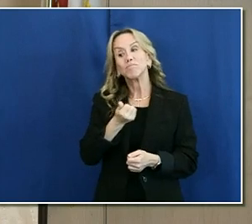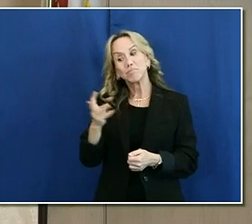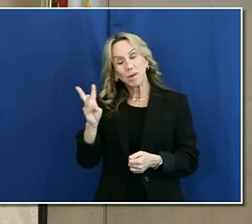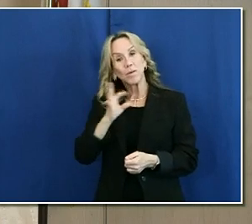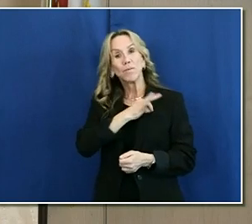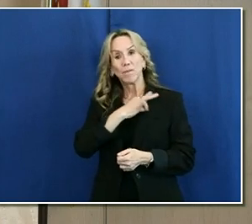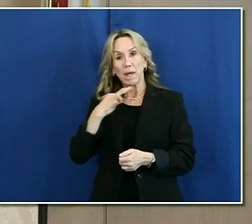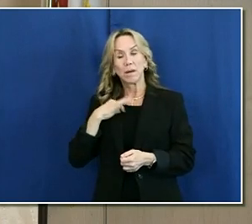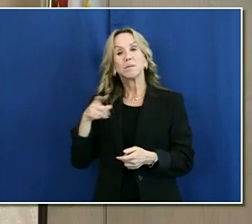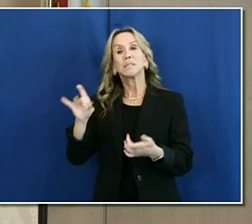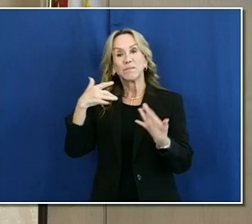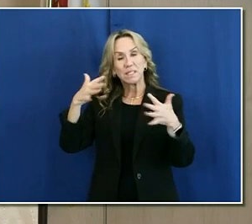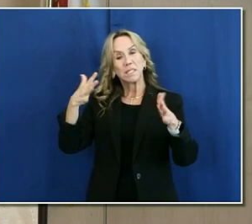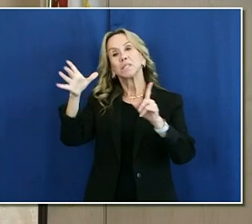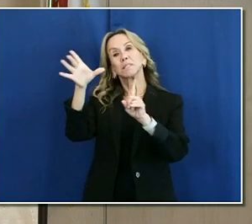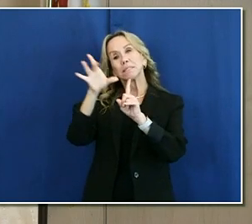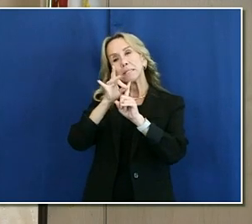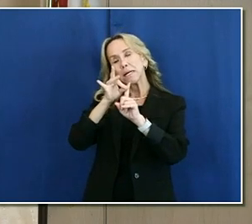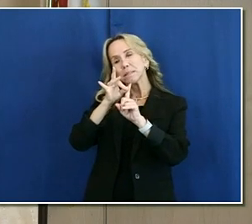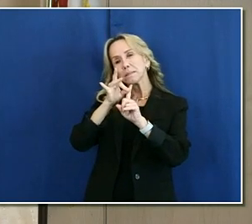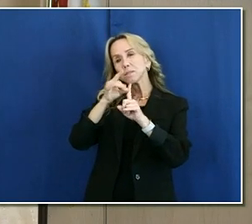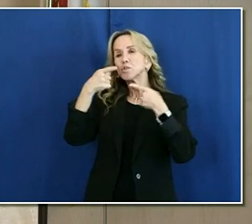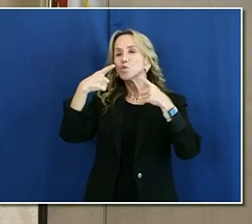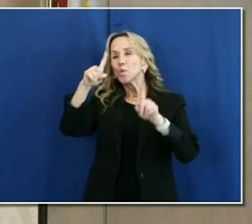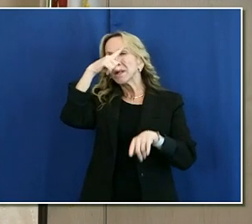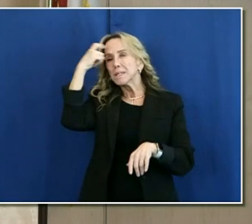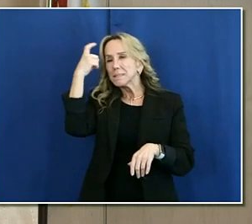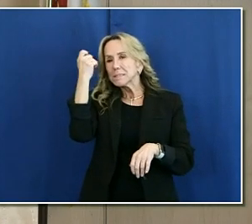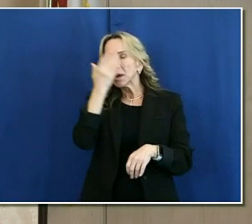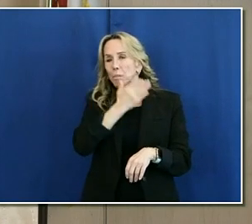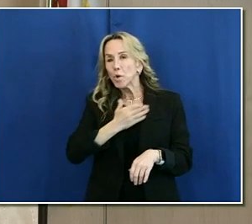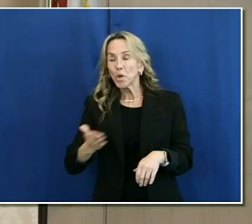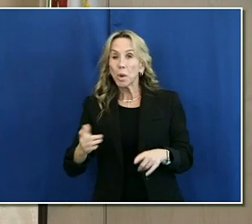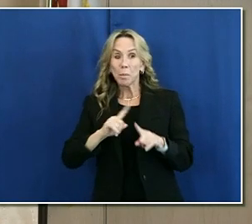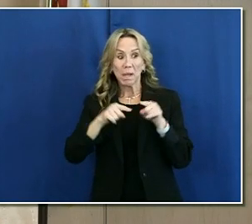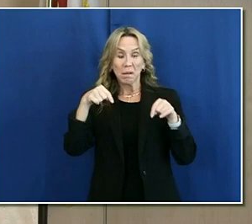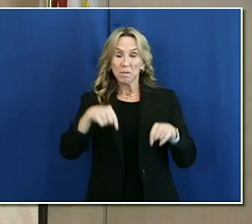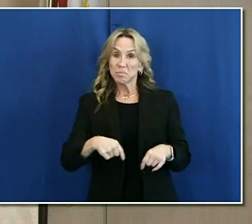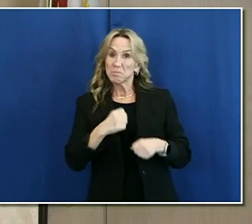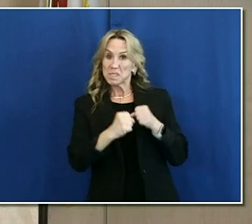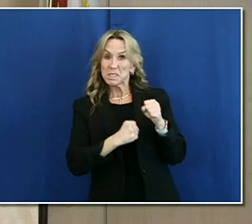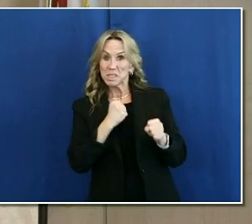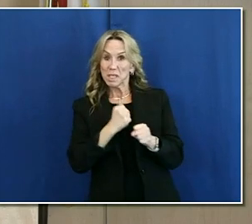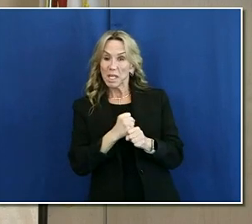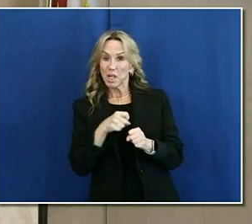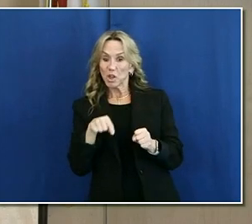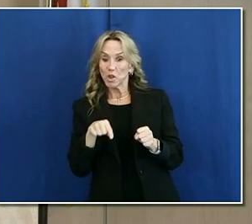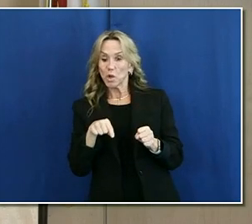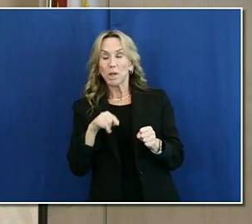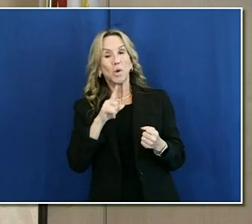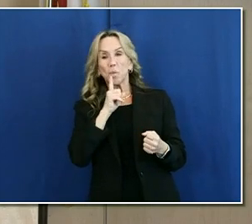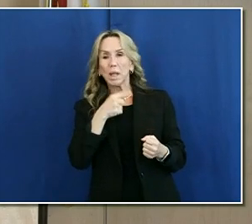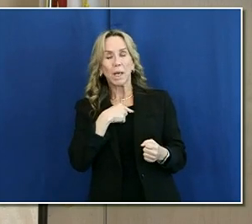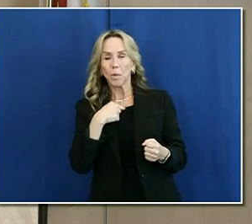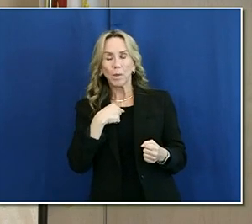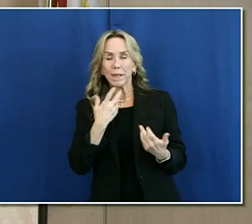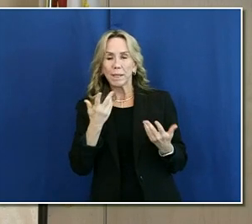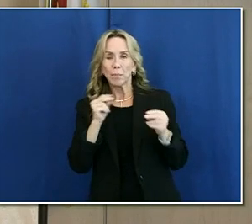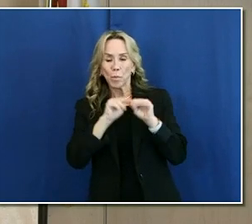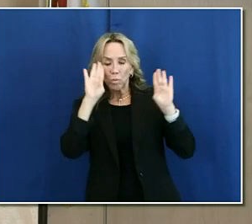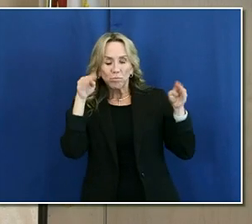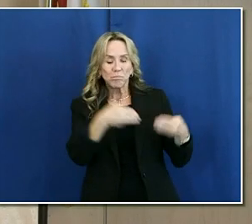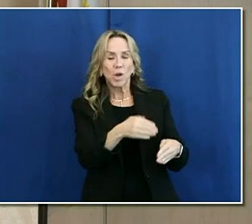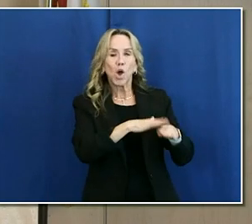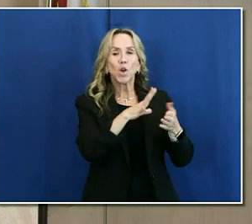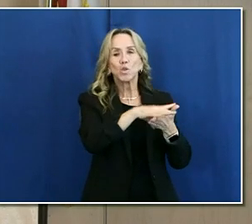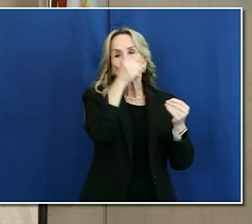had tested positive over the summer, but largely our cases since the school year has been focused on our student population. So we have